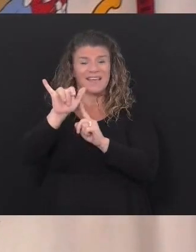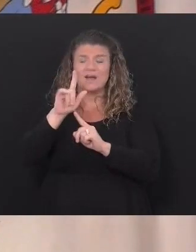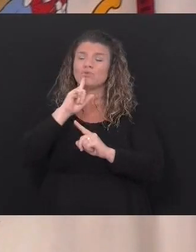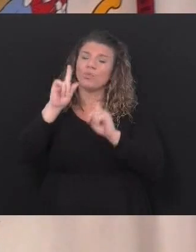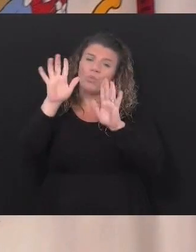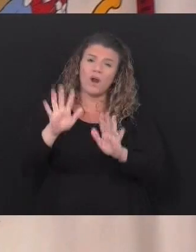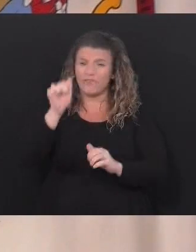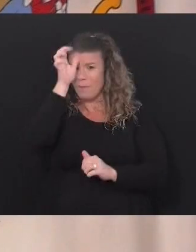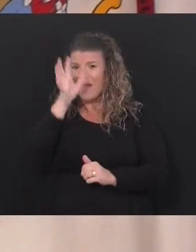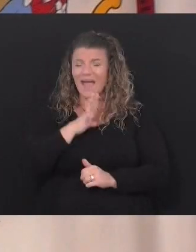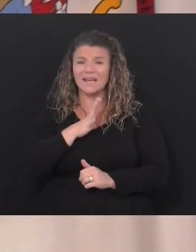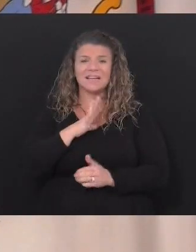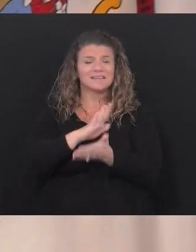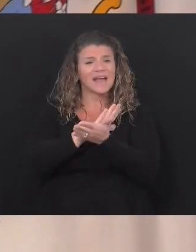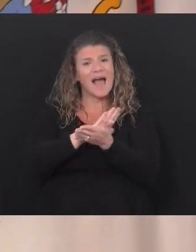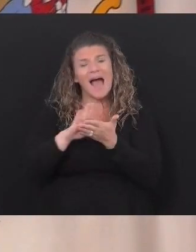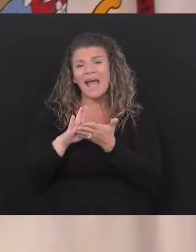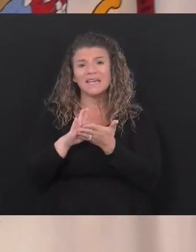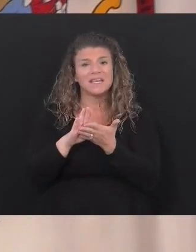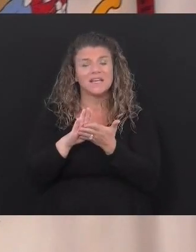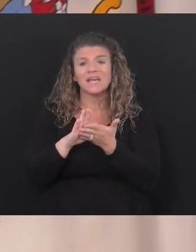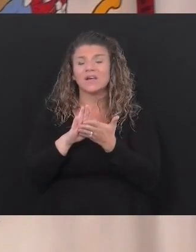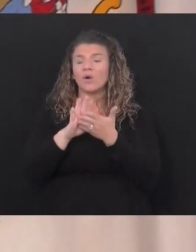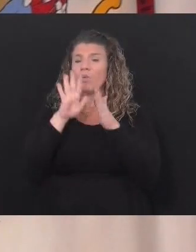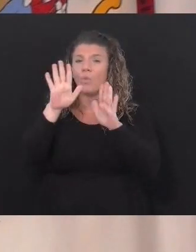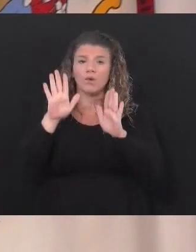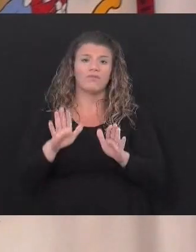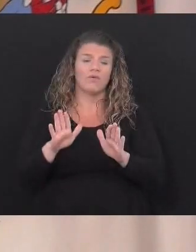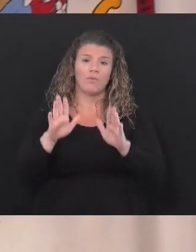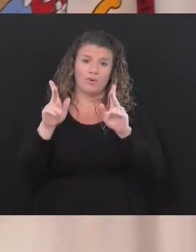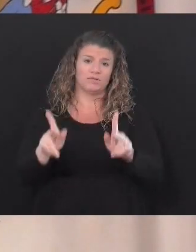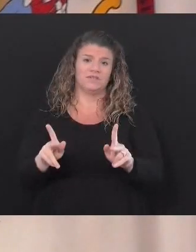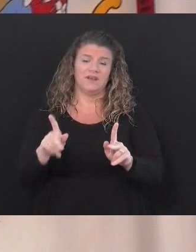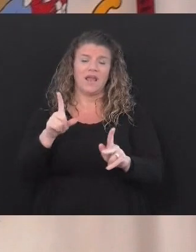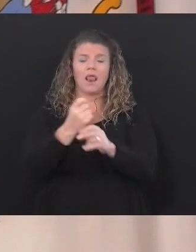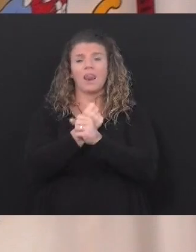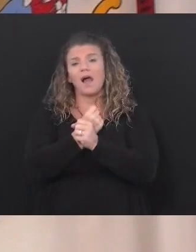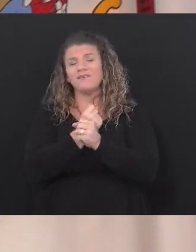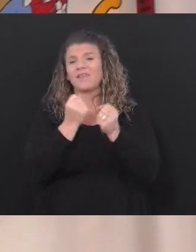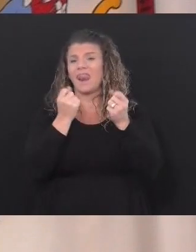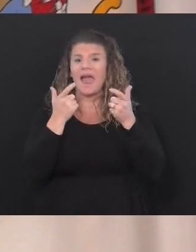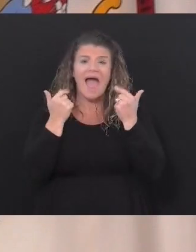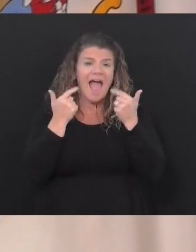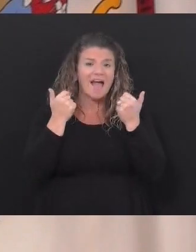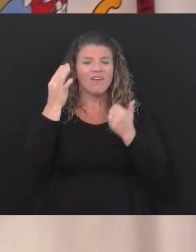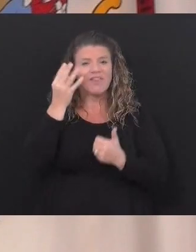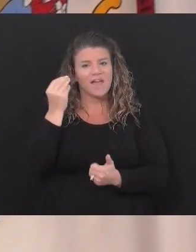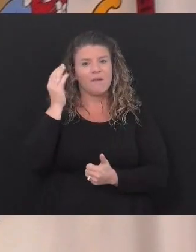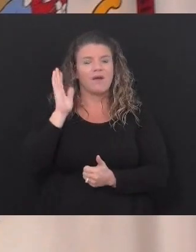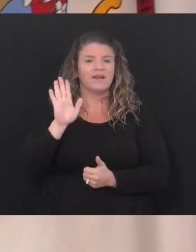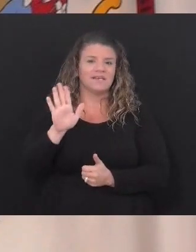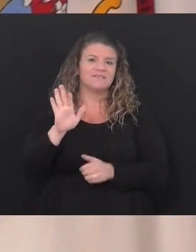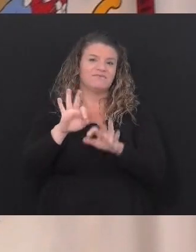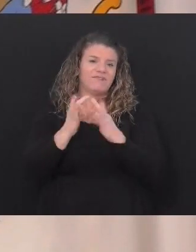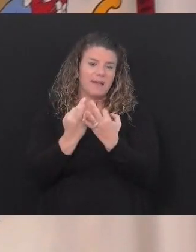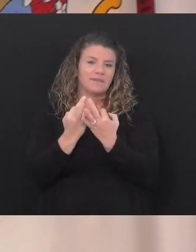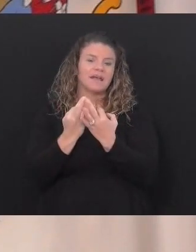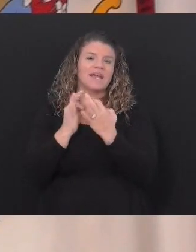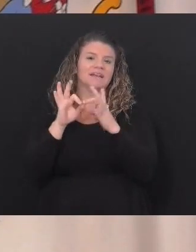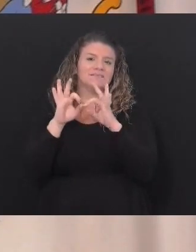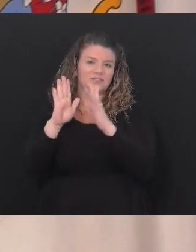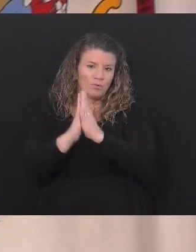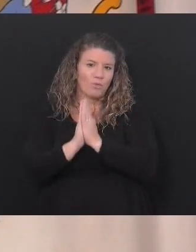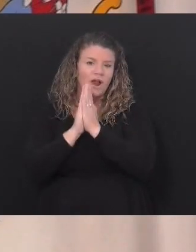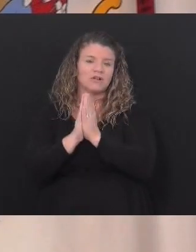just a kind and just a wonderful man that loved to laugh. And just think about him and his prayer and his family